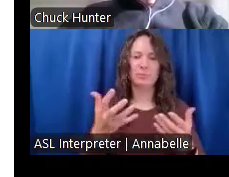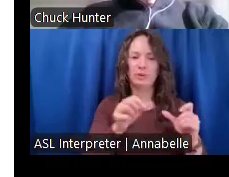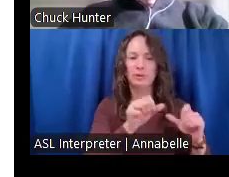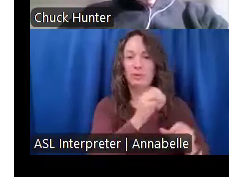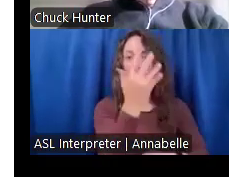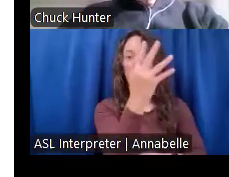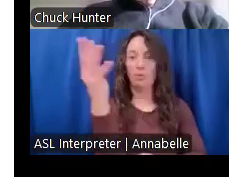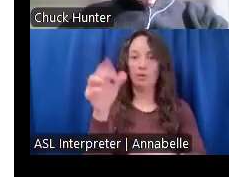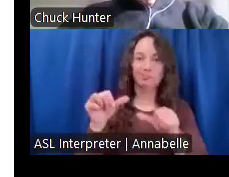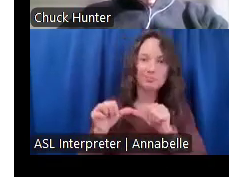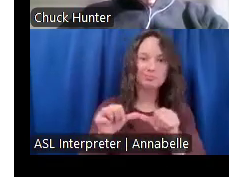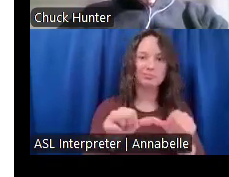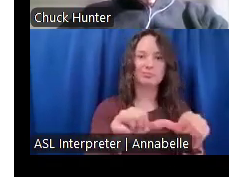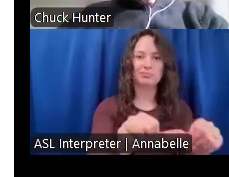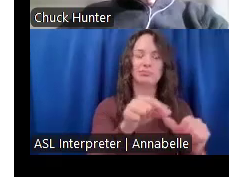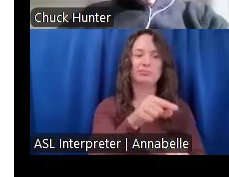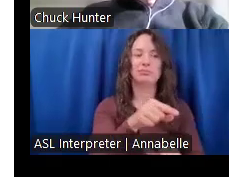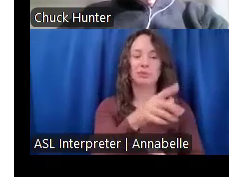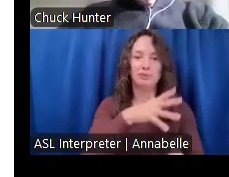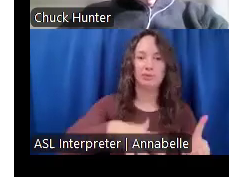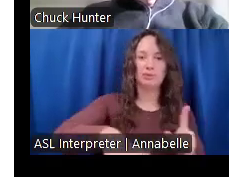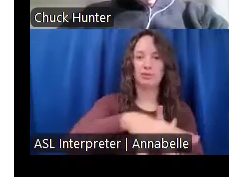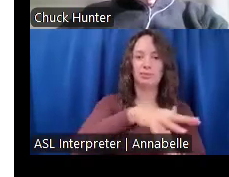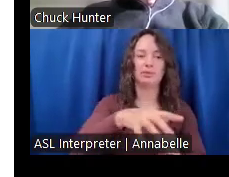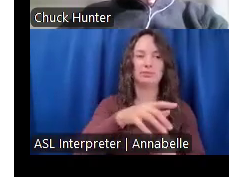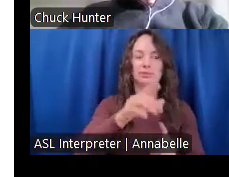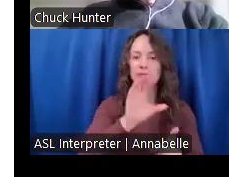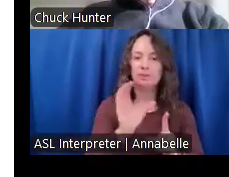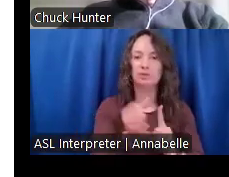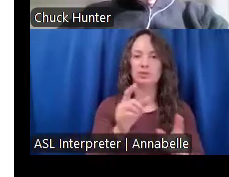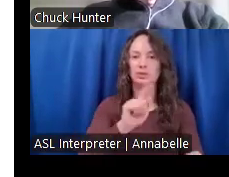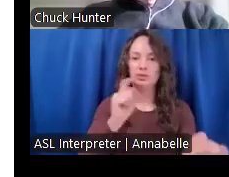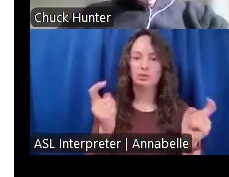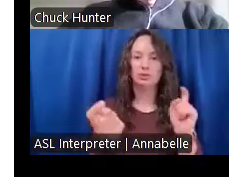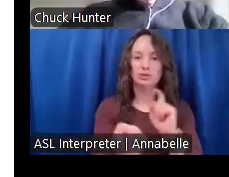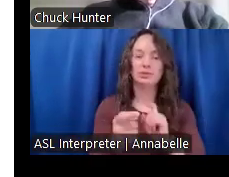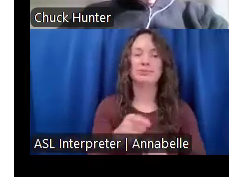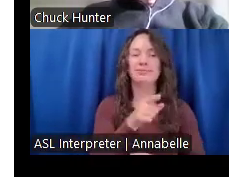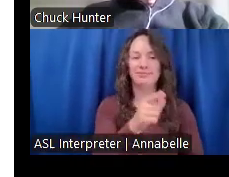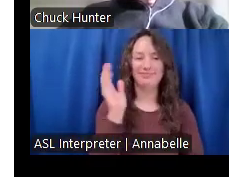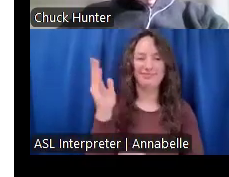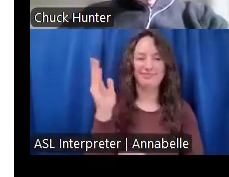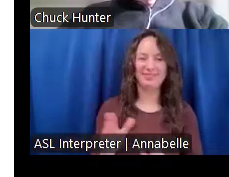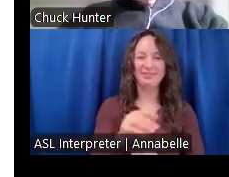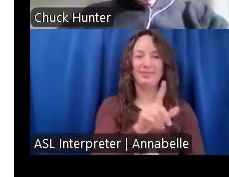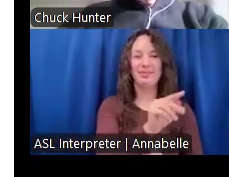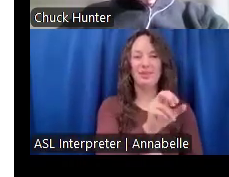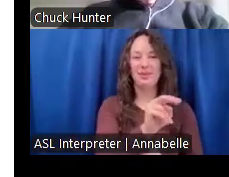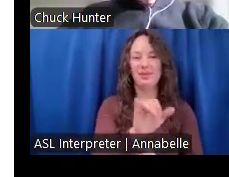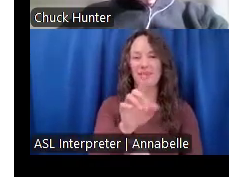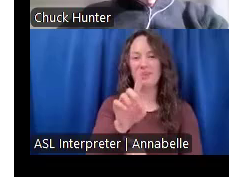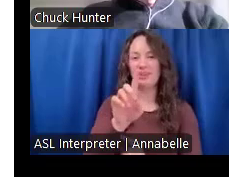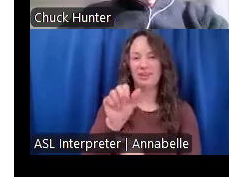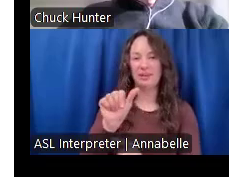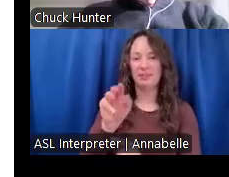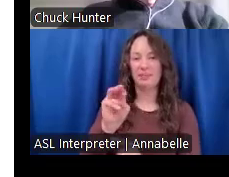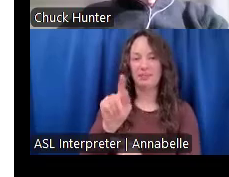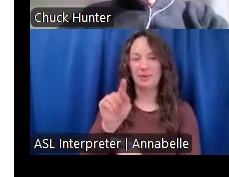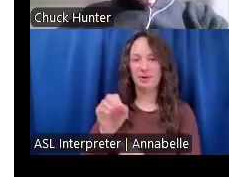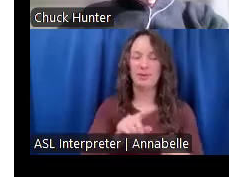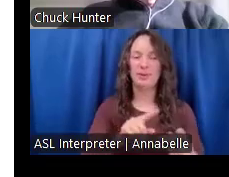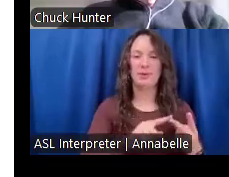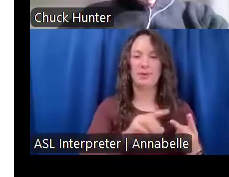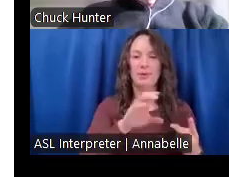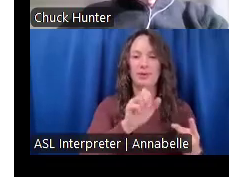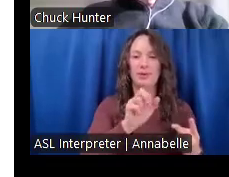environmental conditions. And again, our speakers today are Tony D'Amato, Carrie Pike, Olivia LeDee, and Chuck